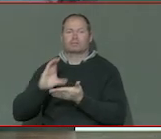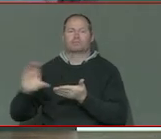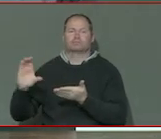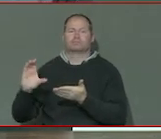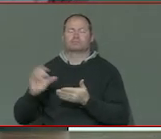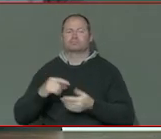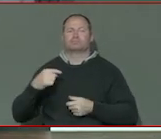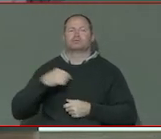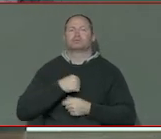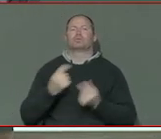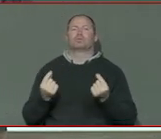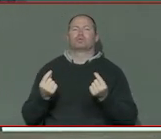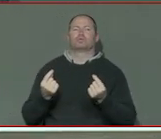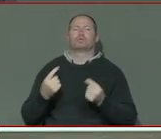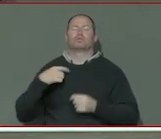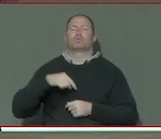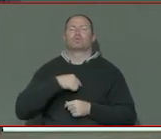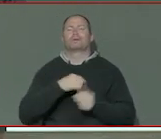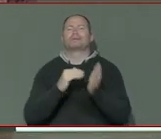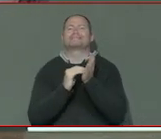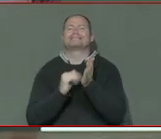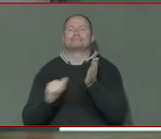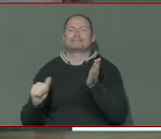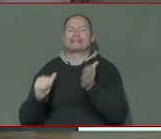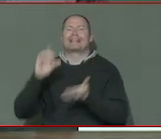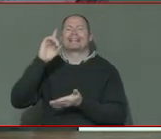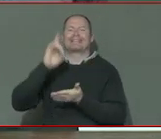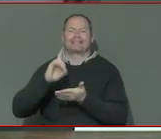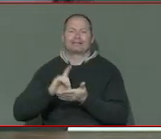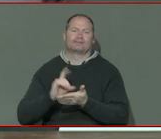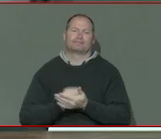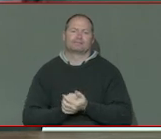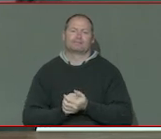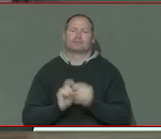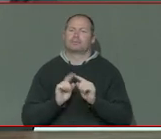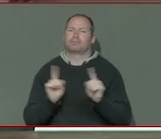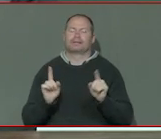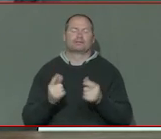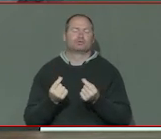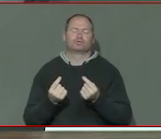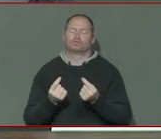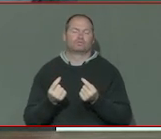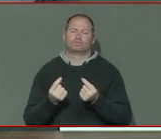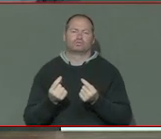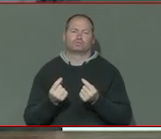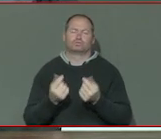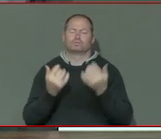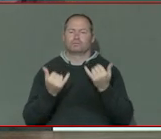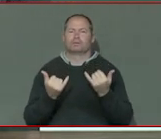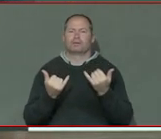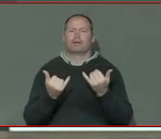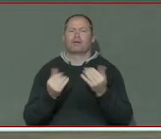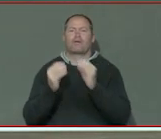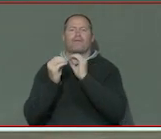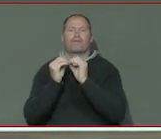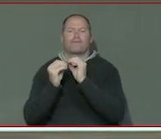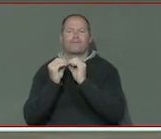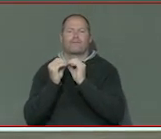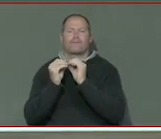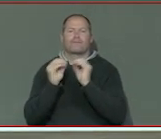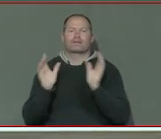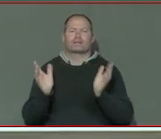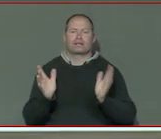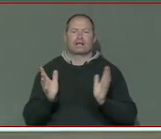we do? We subtracted discount, which we were not supposed to. So how will we correct that? We